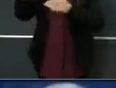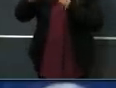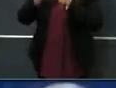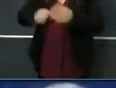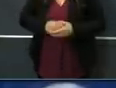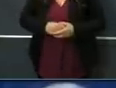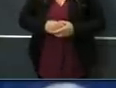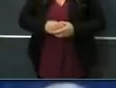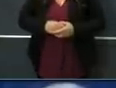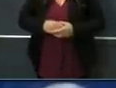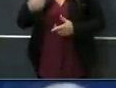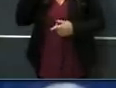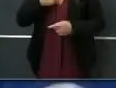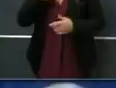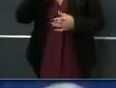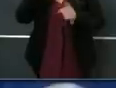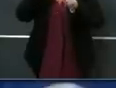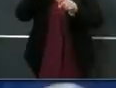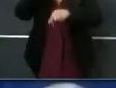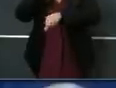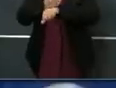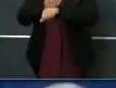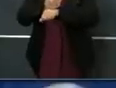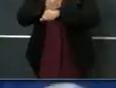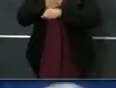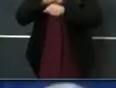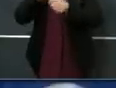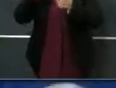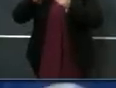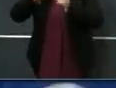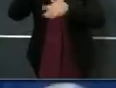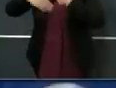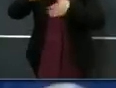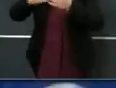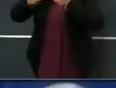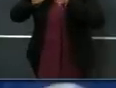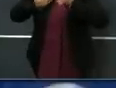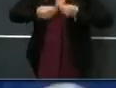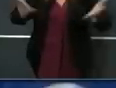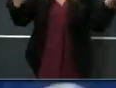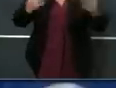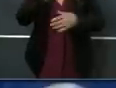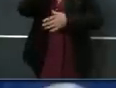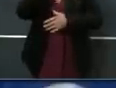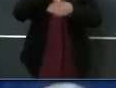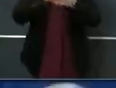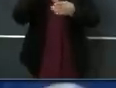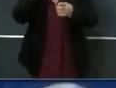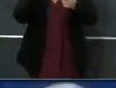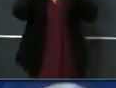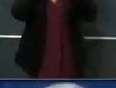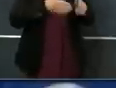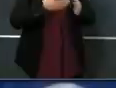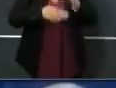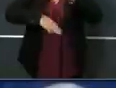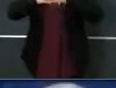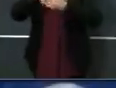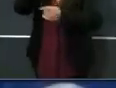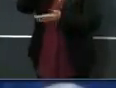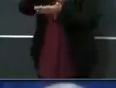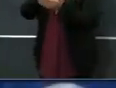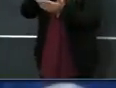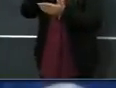funds we set out to get out as quickly as possible, $500 for an individual, up to $1,000